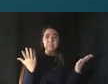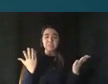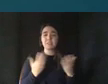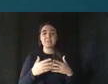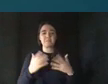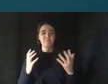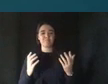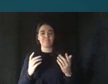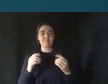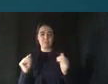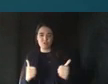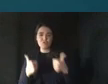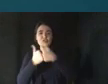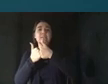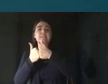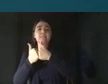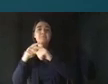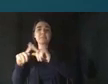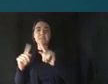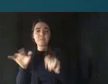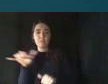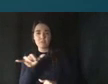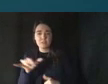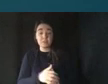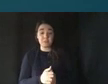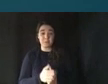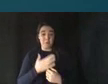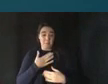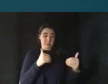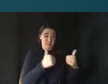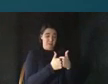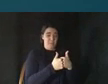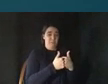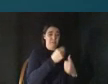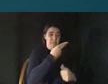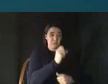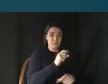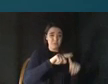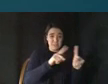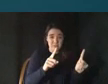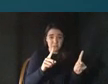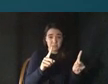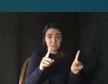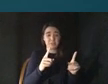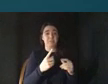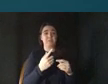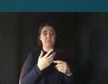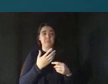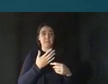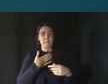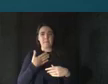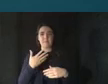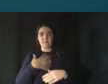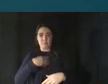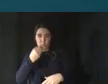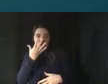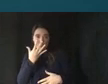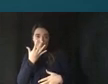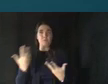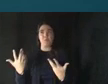different from a white American's challenges in my high school, but my challenges were also different from a Black American's challenges in my